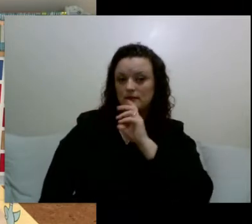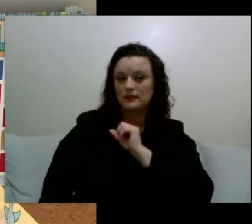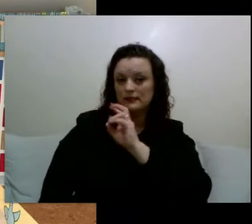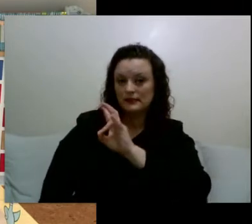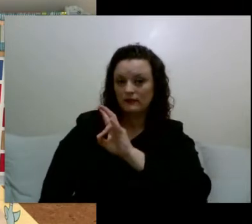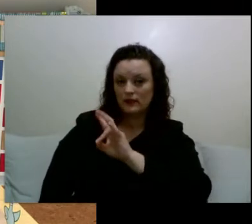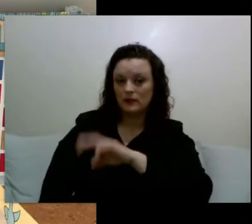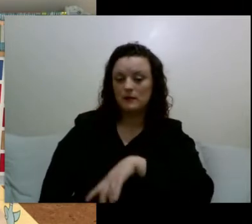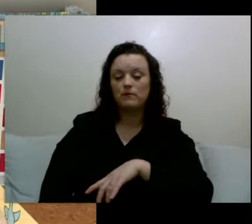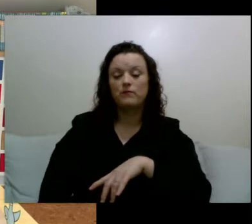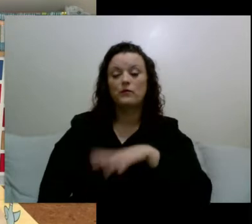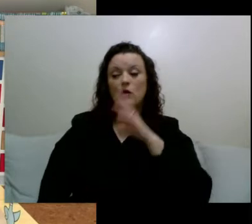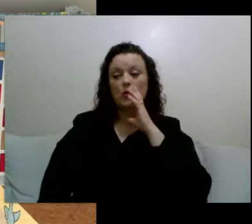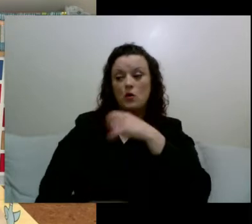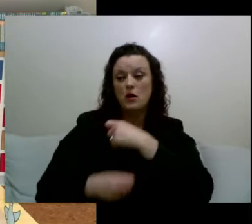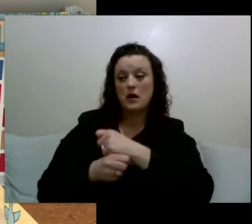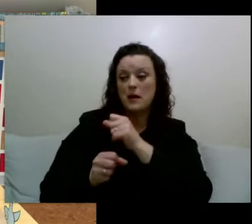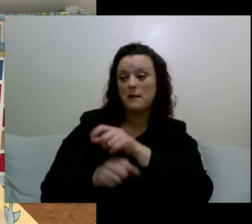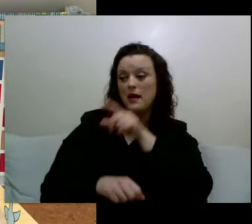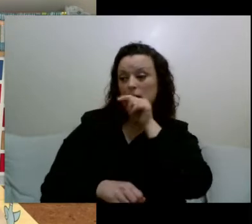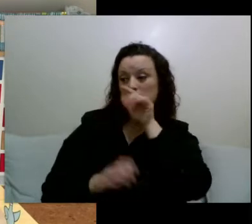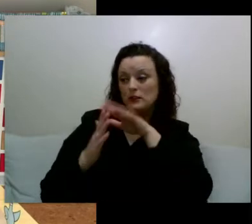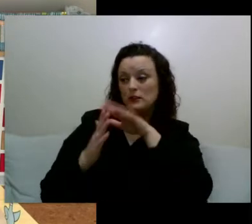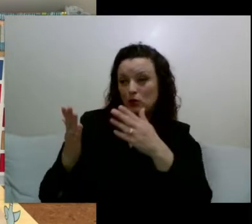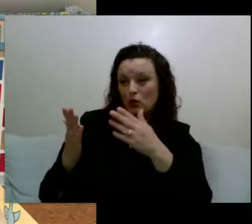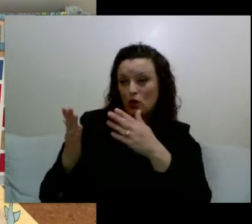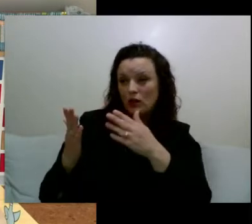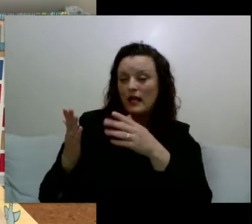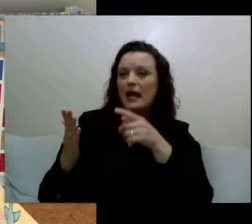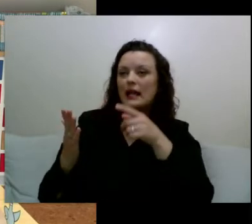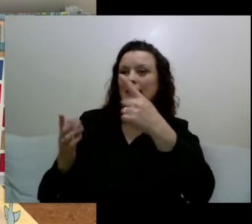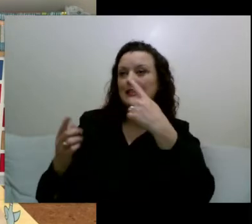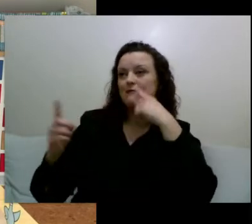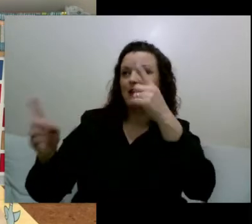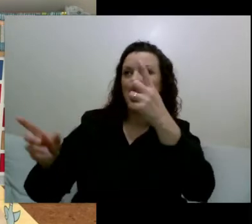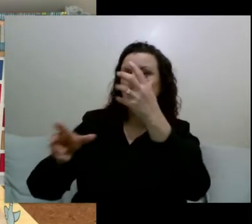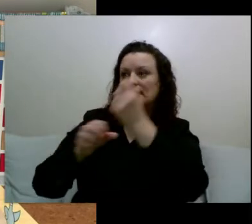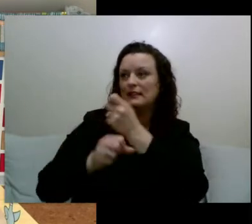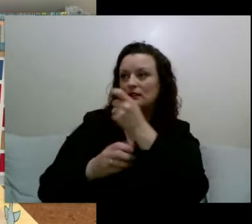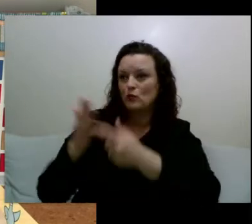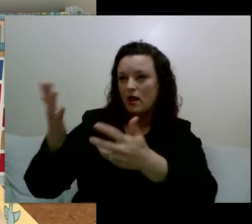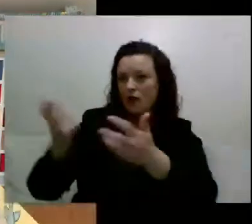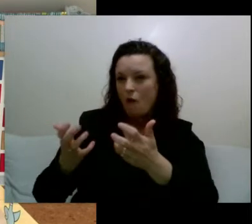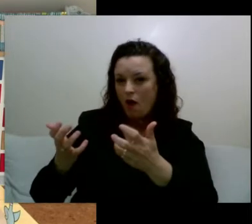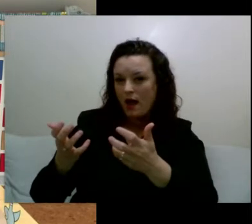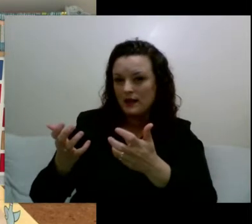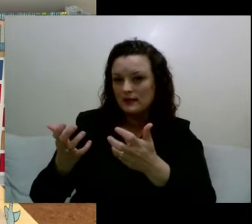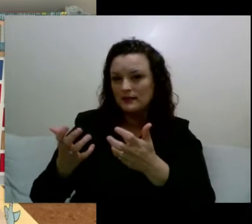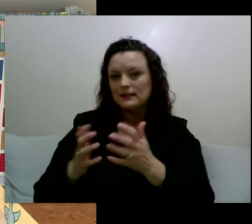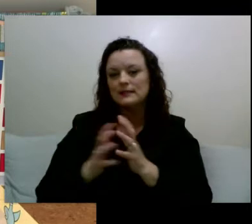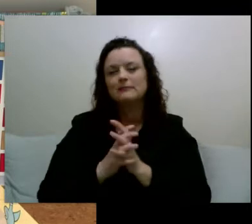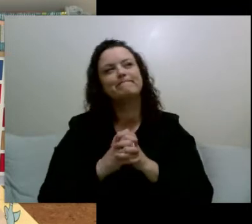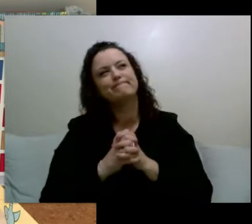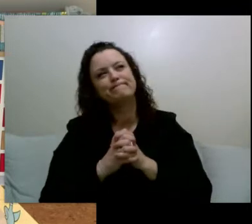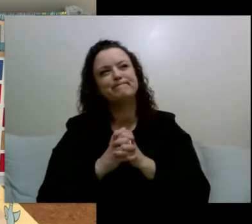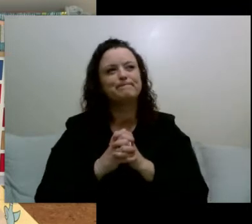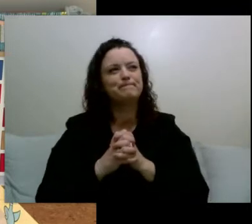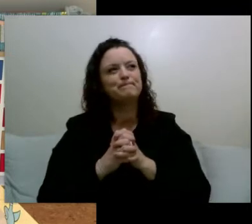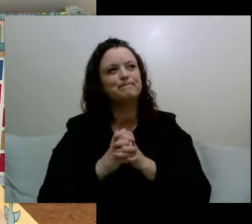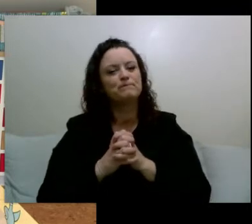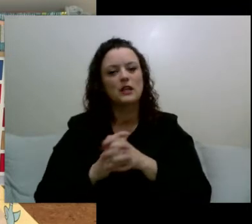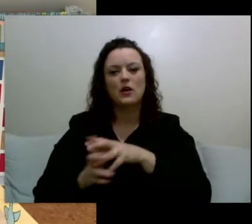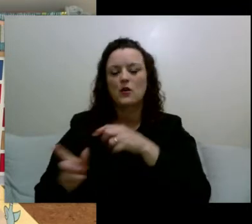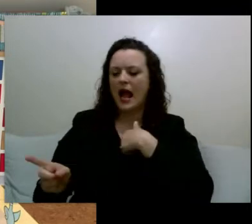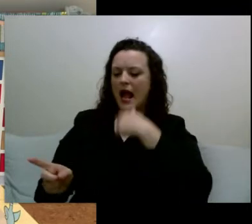pigeon book and he gets what he wants? That would be pretty cool. I think that would be pretty cool, don't you?